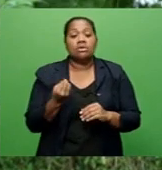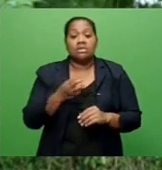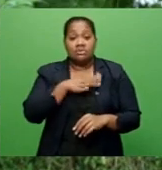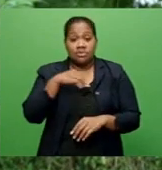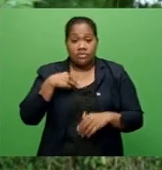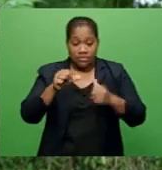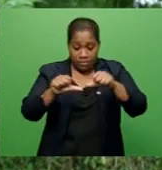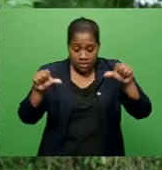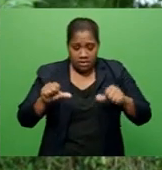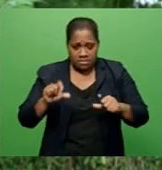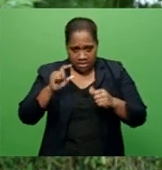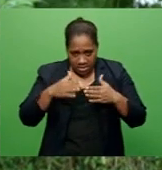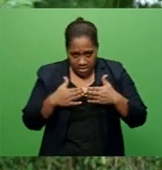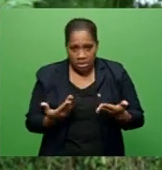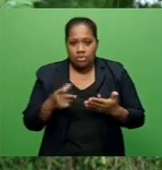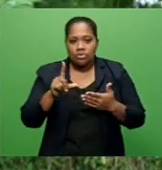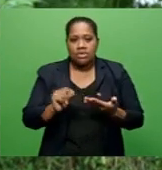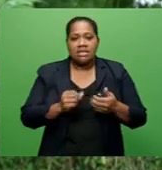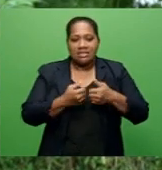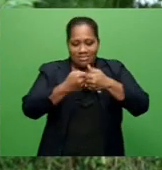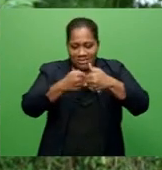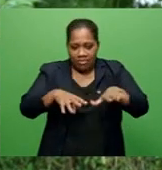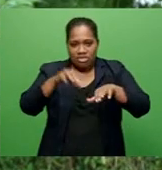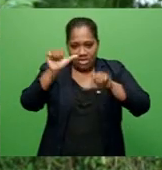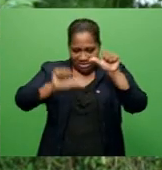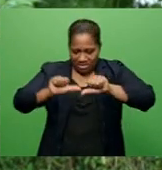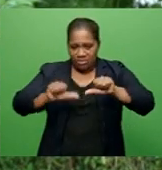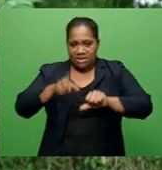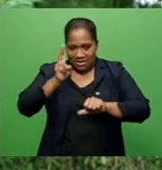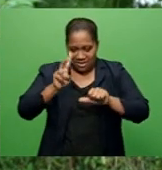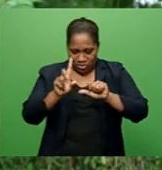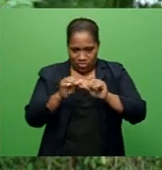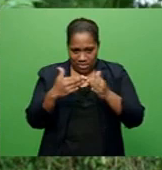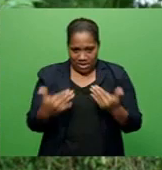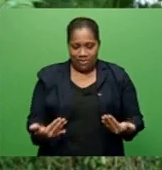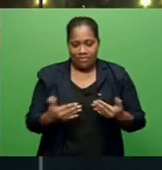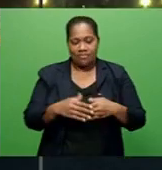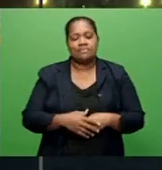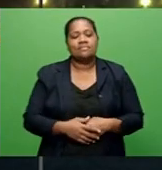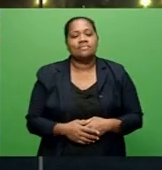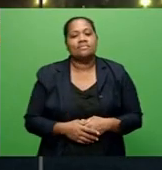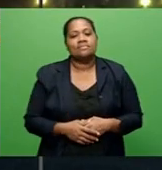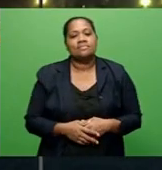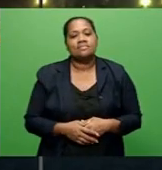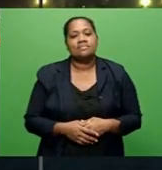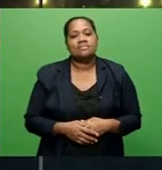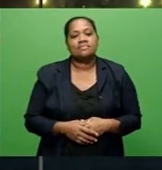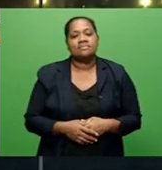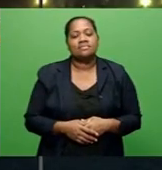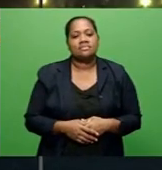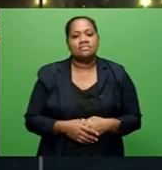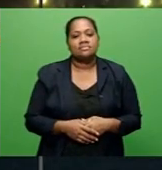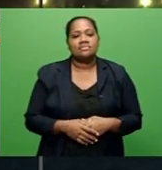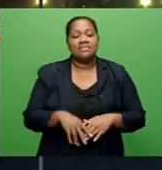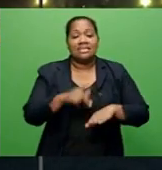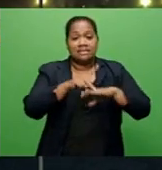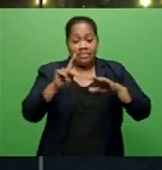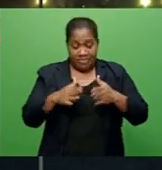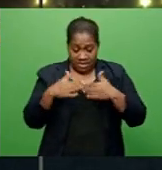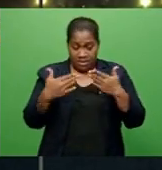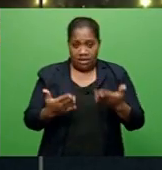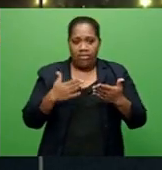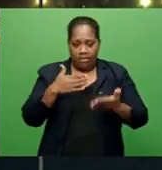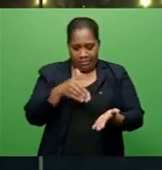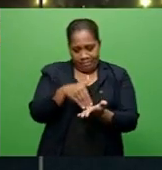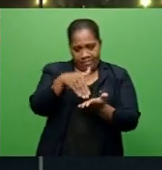now conducting another damage assessment. Kritika Kumar, FBC News. Cabinet has approved a crop